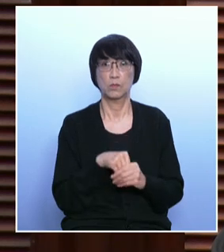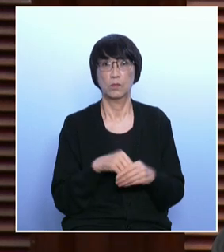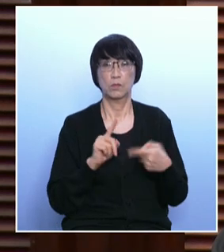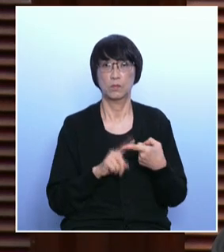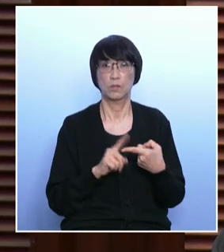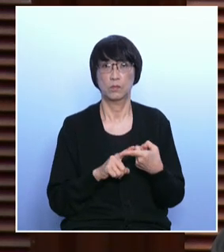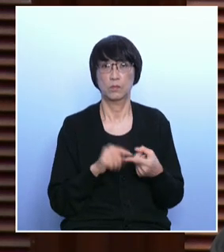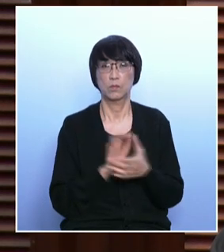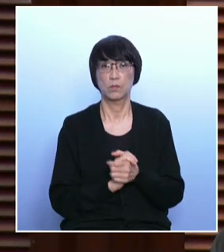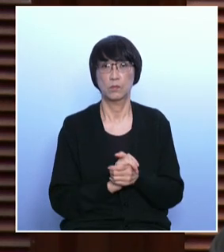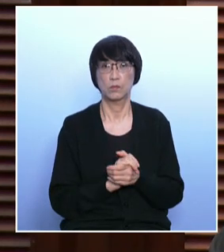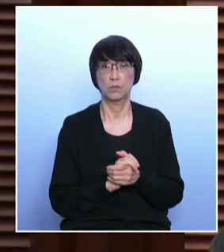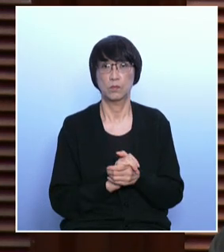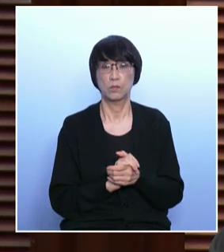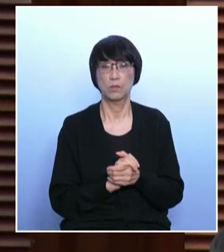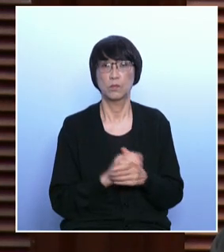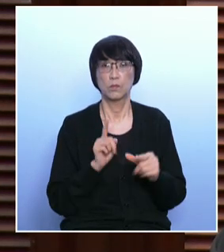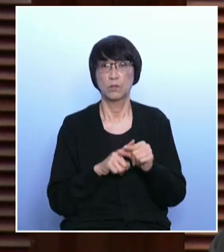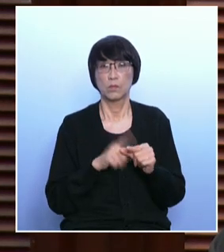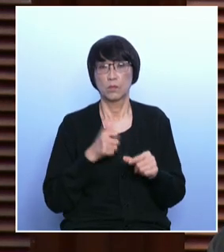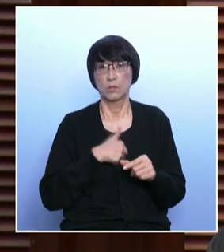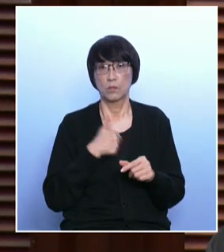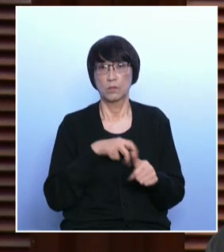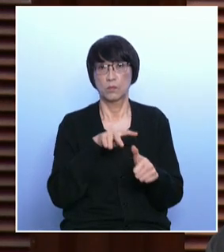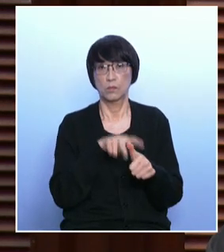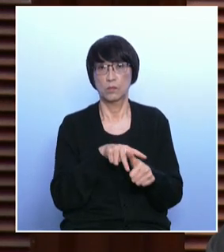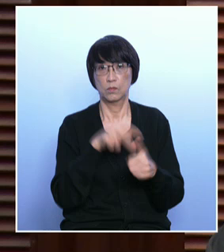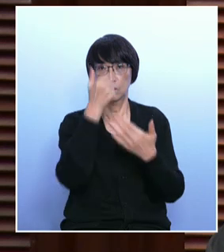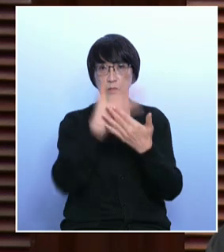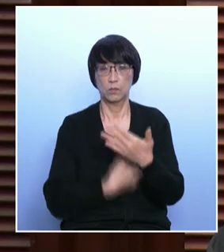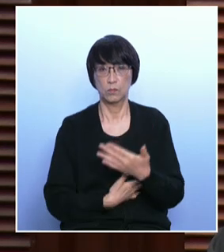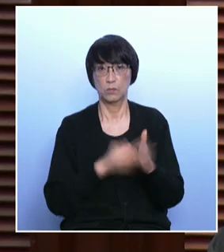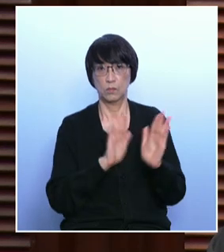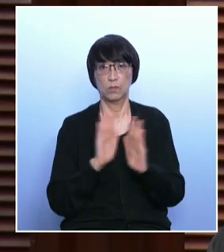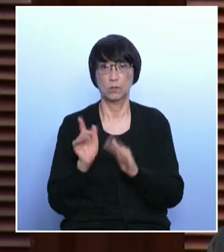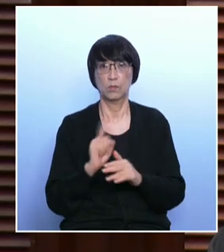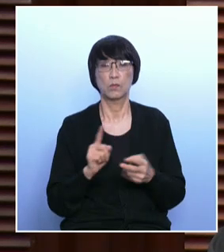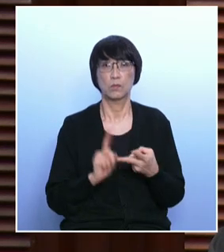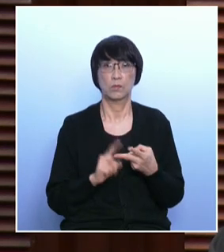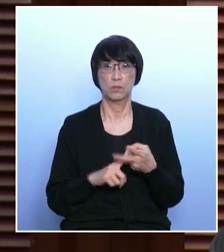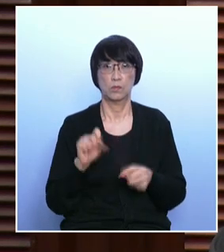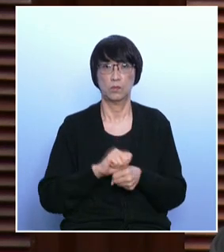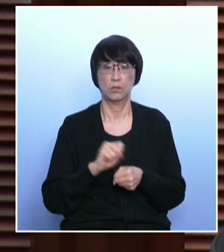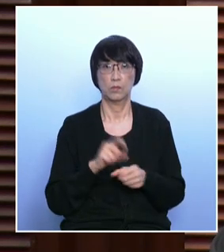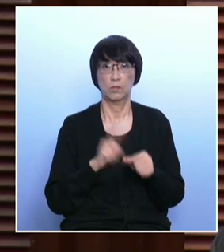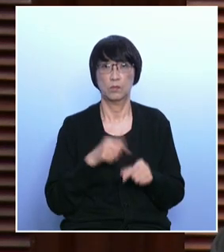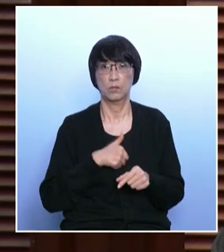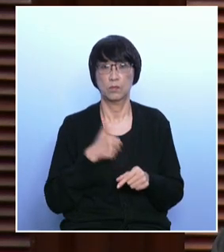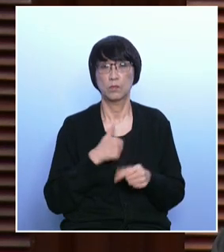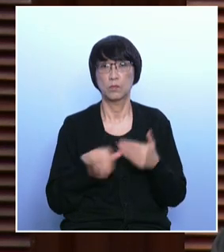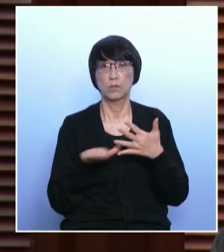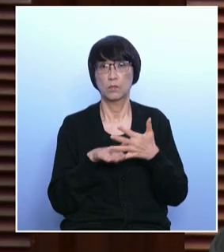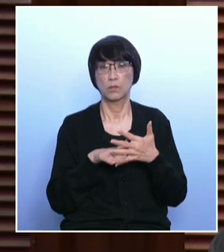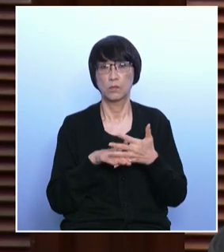set out the major development directions. 1, establishing a comprehensive CM governance framework and service system.